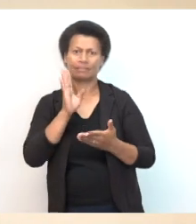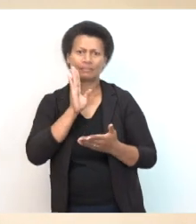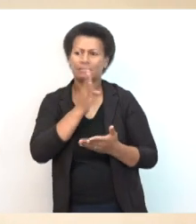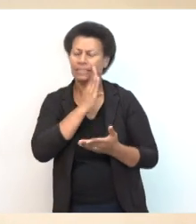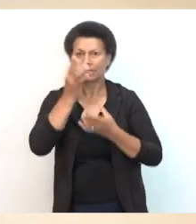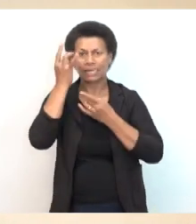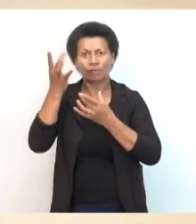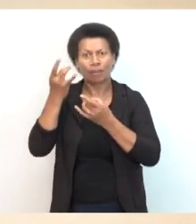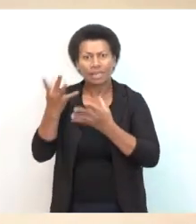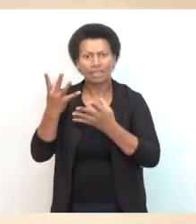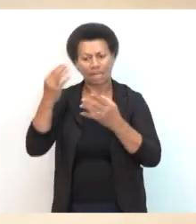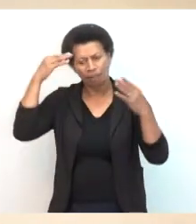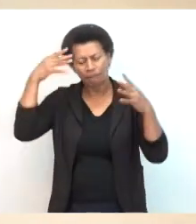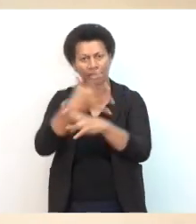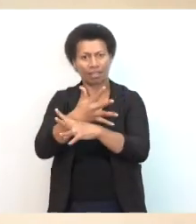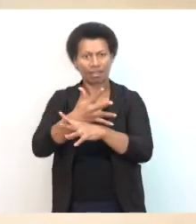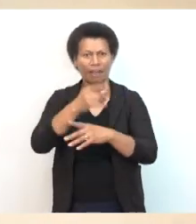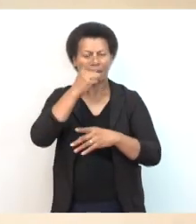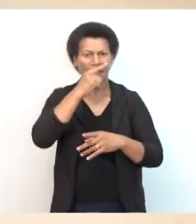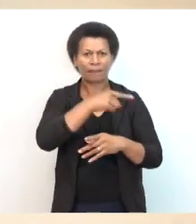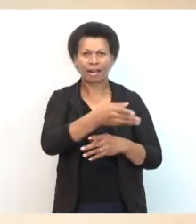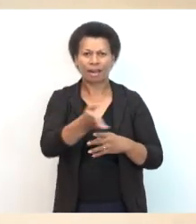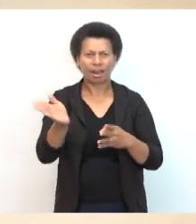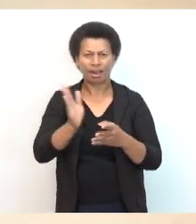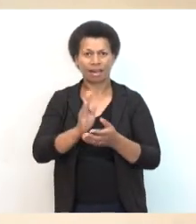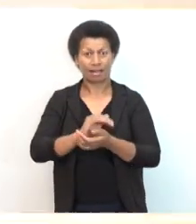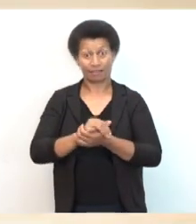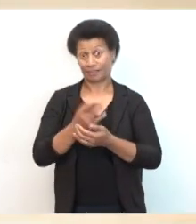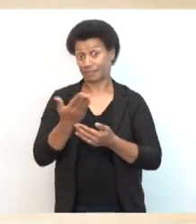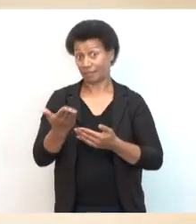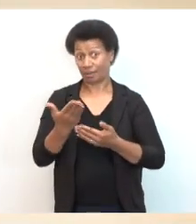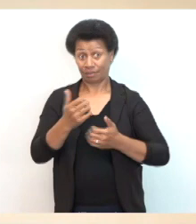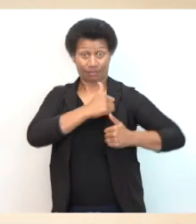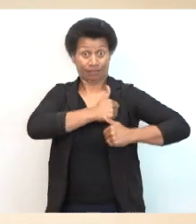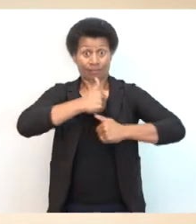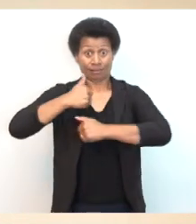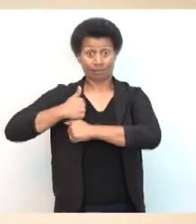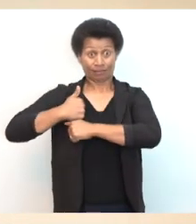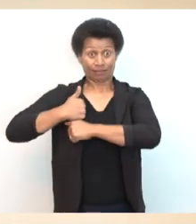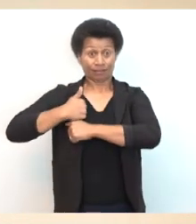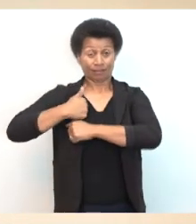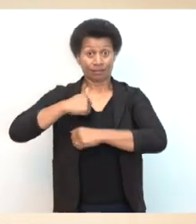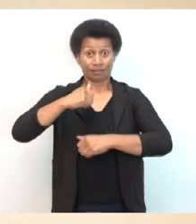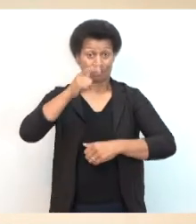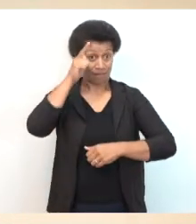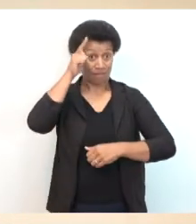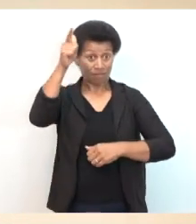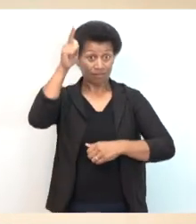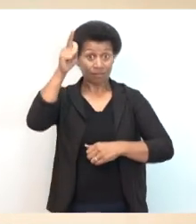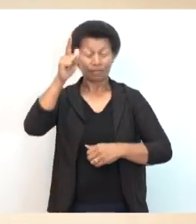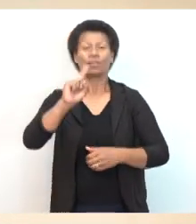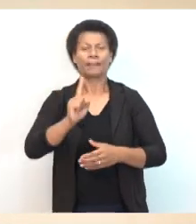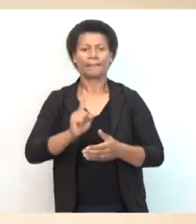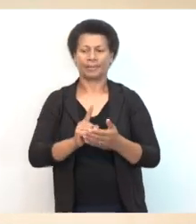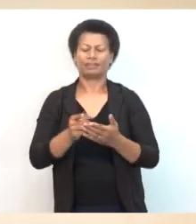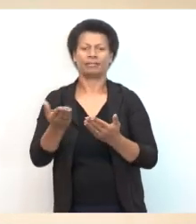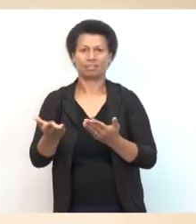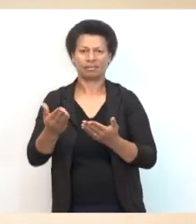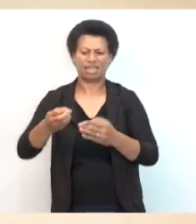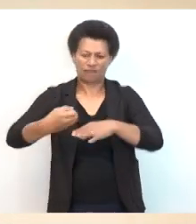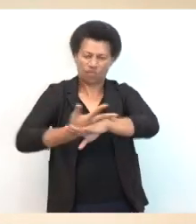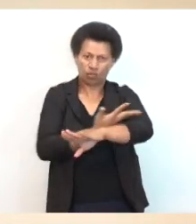to pressure the Commander RFMF to invoke his powers under Section 131 of the 2013 Constitution.